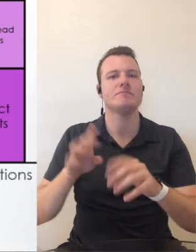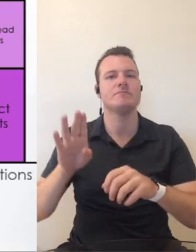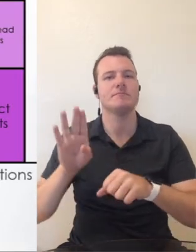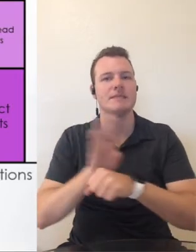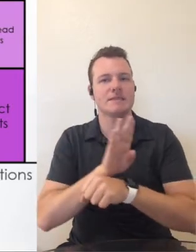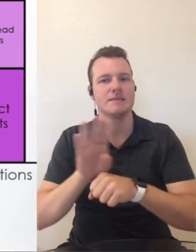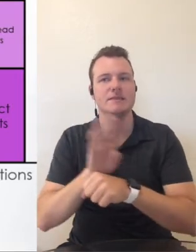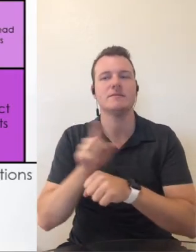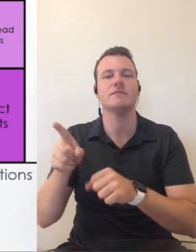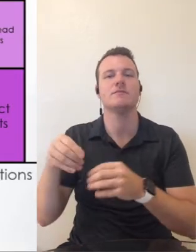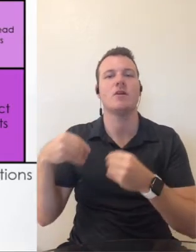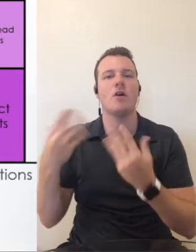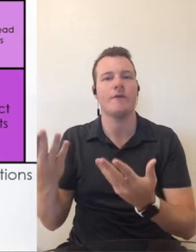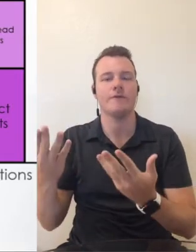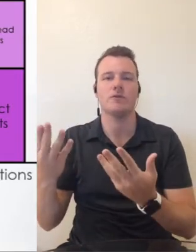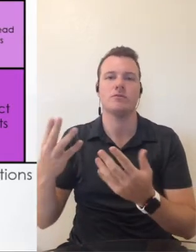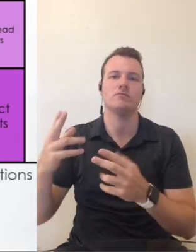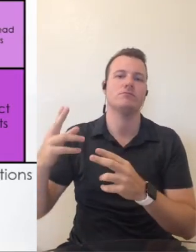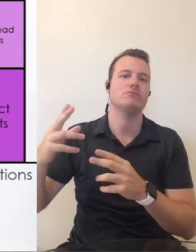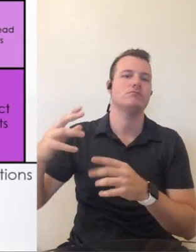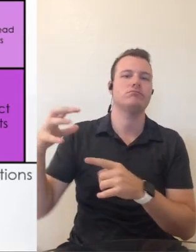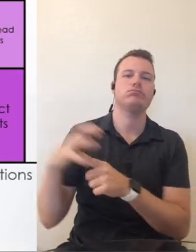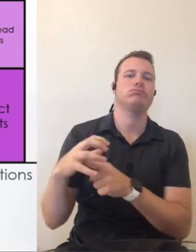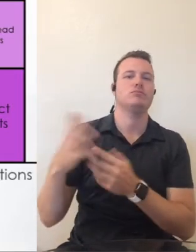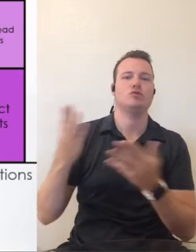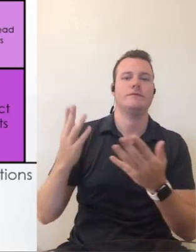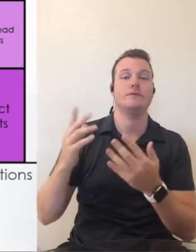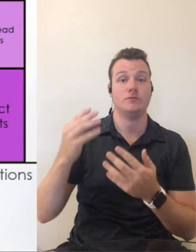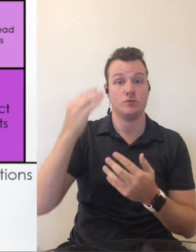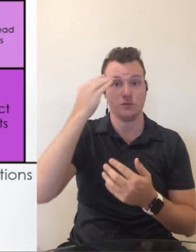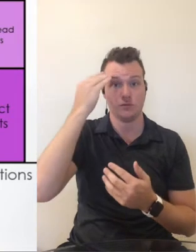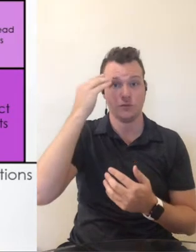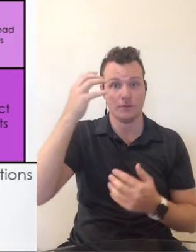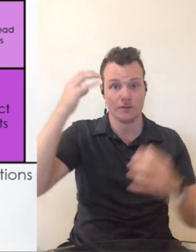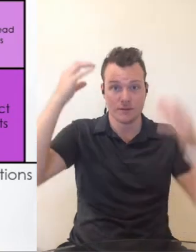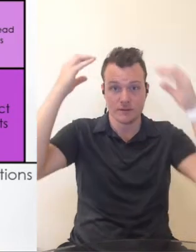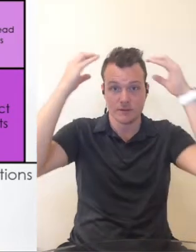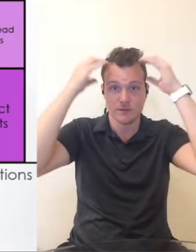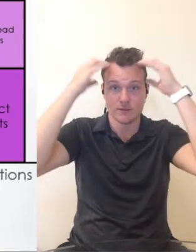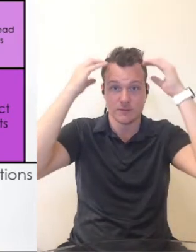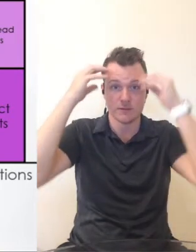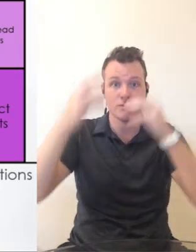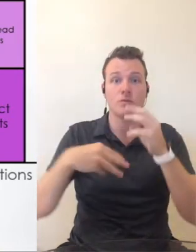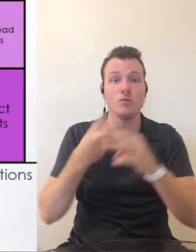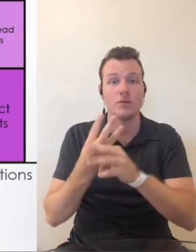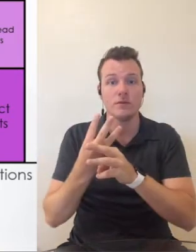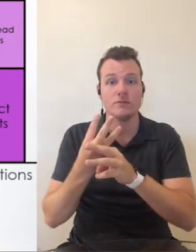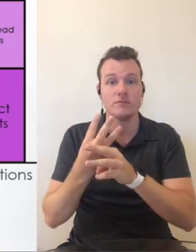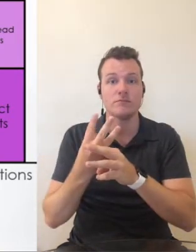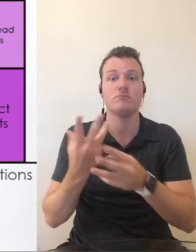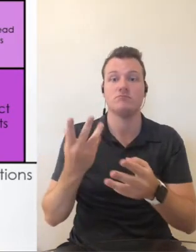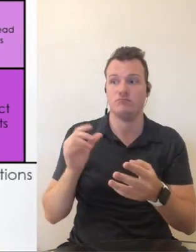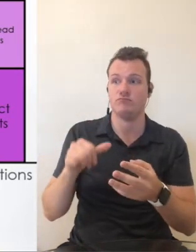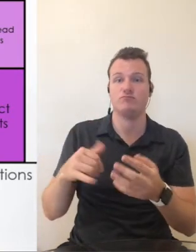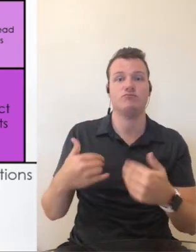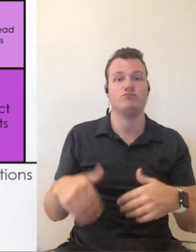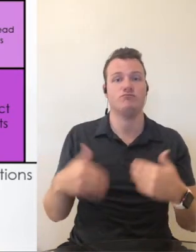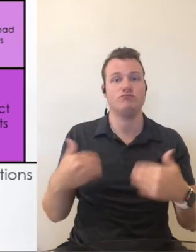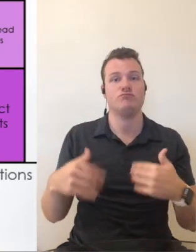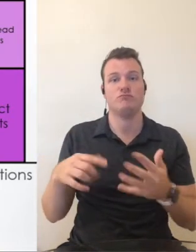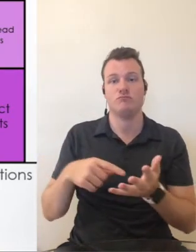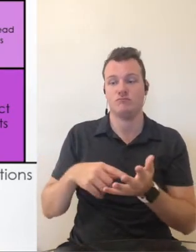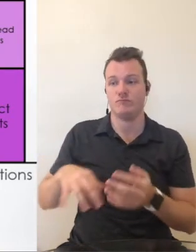that offer an exceptional service, think of Disney. If you go to Disneyland or Disney World, you are going to pay